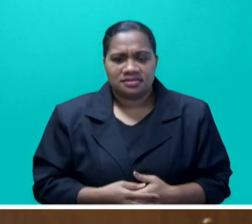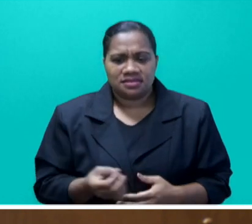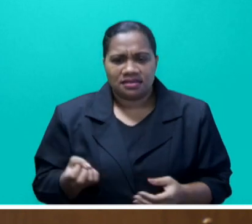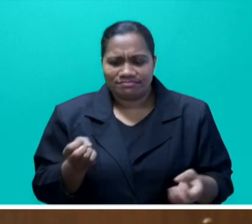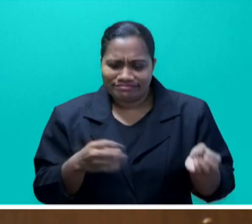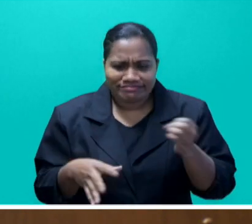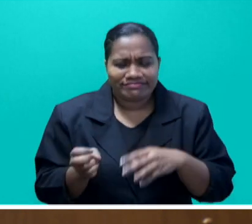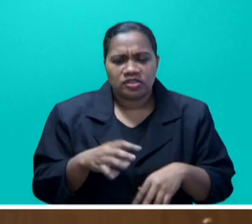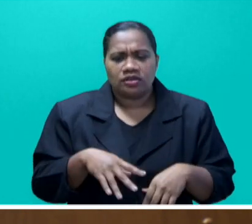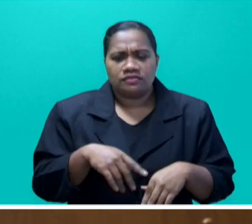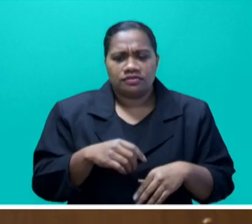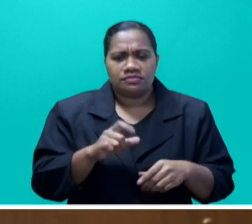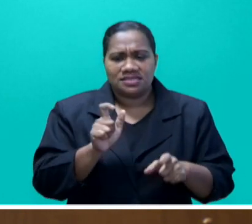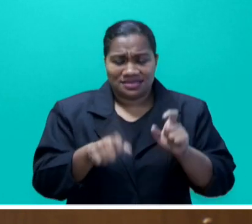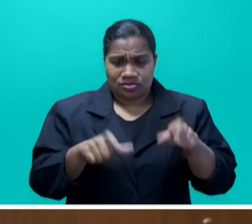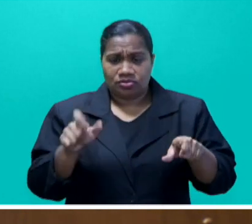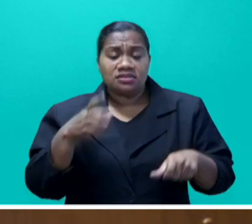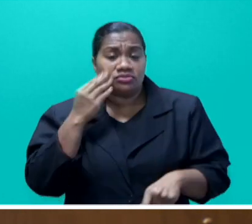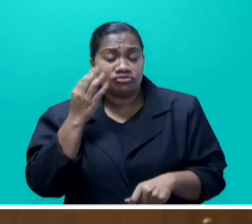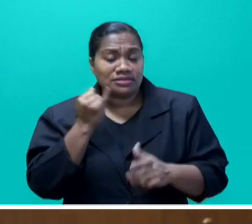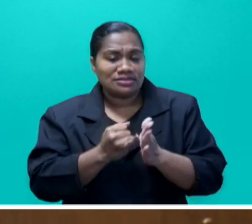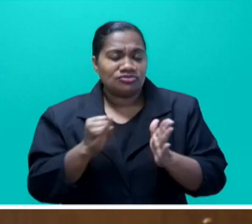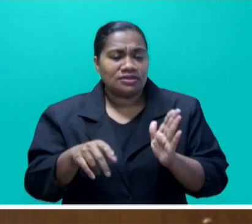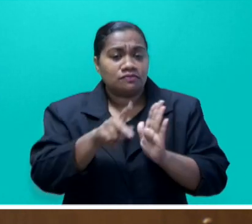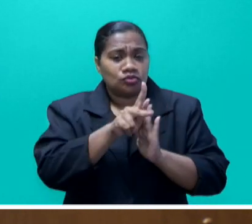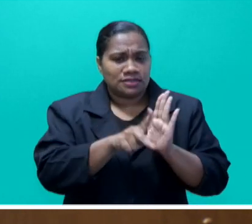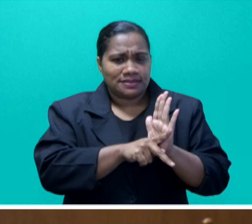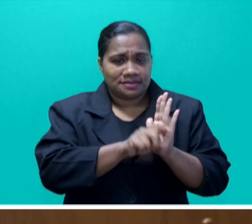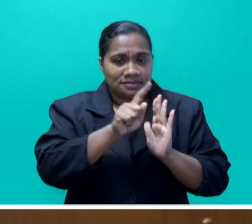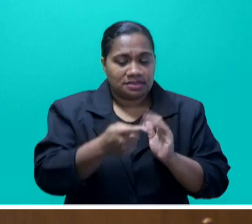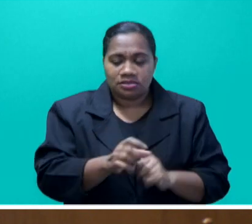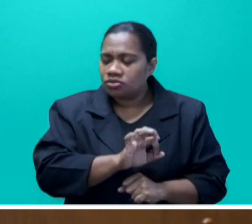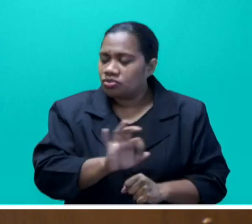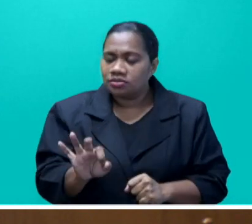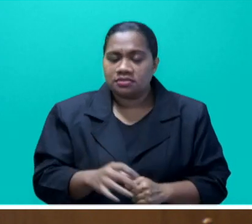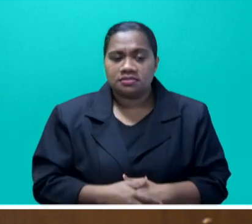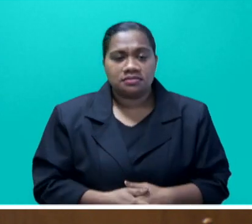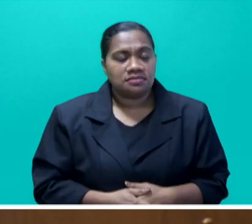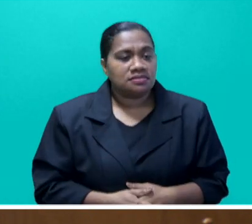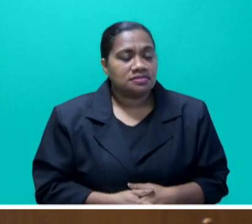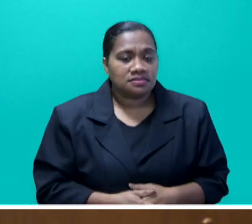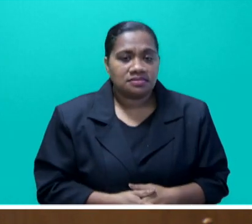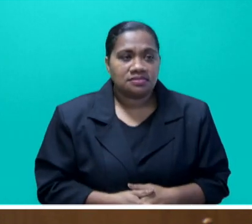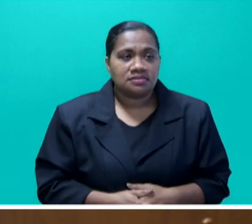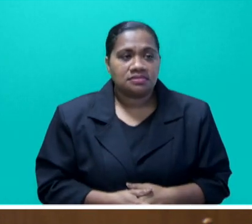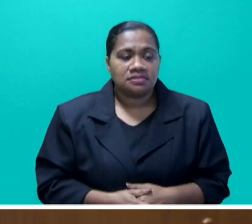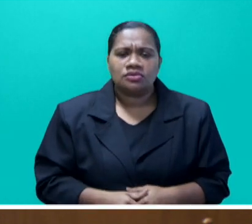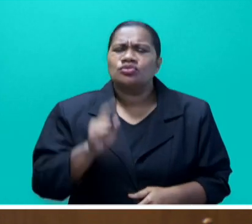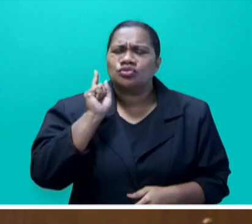sugar industry policies. Yet, not a single contribution has been made for a sugar from NFP,